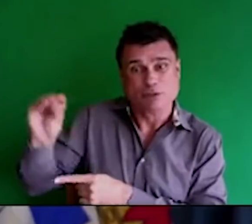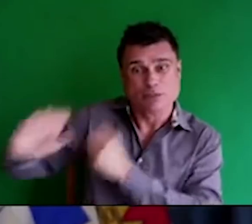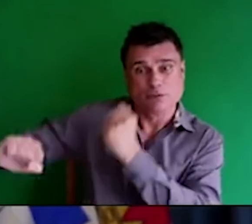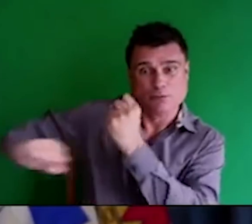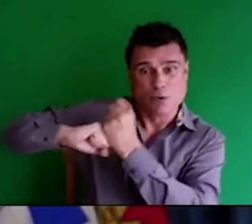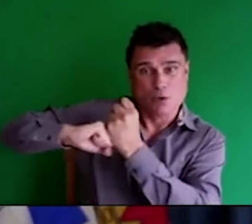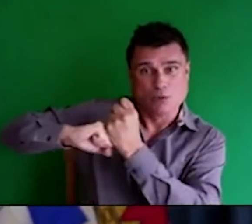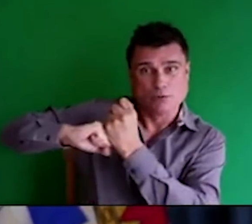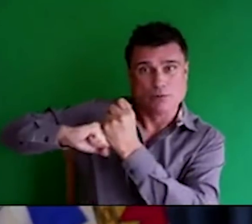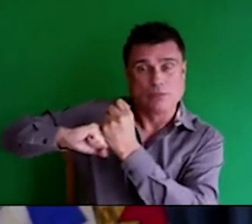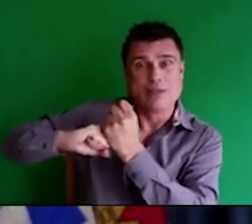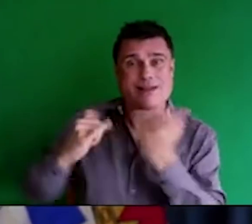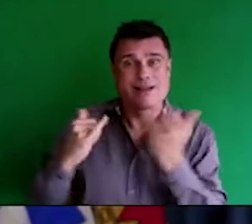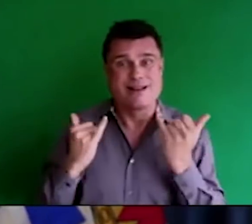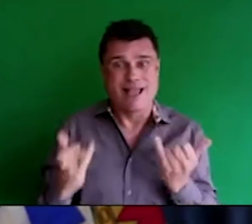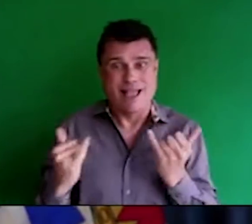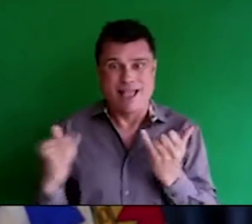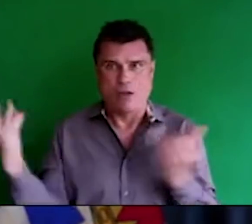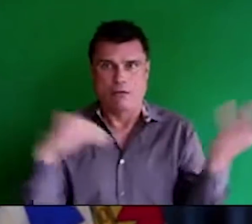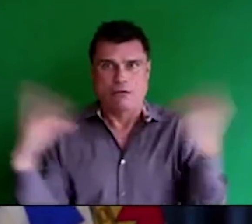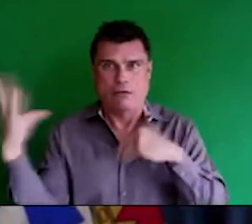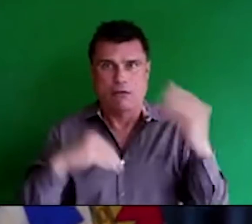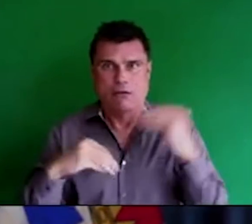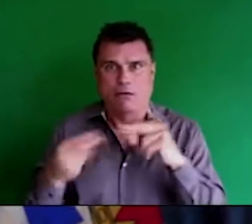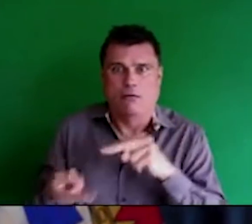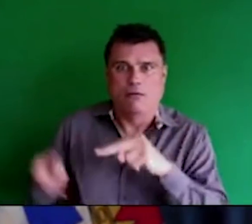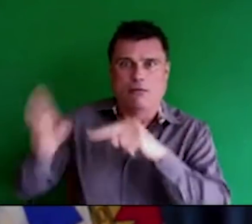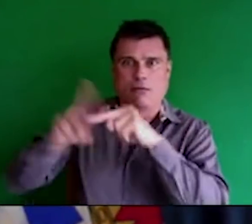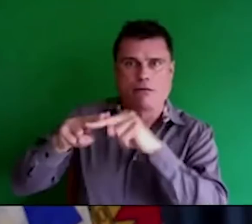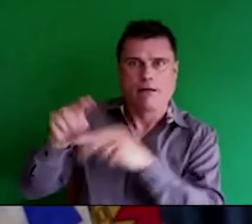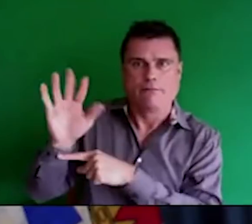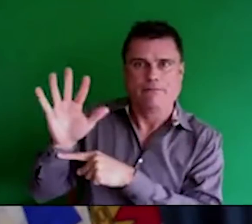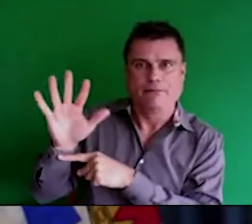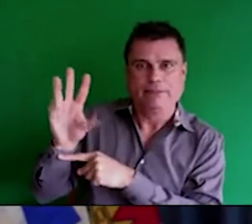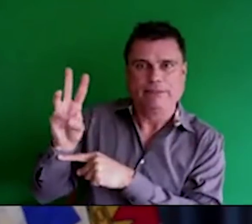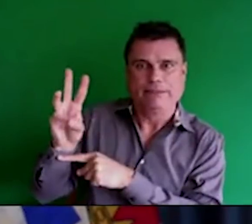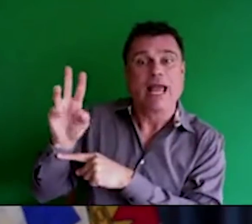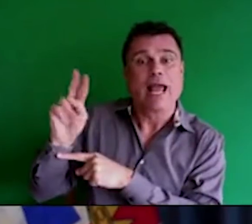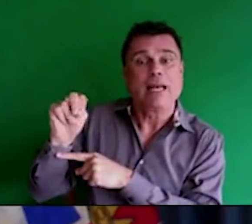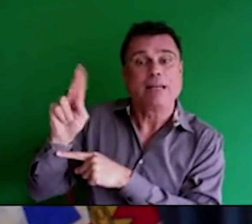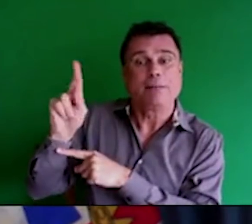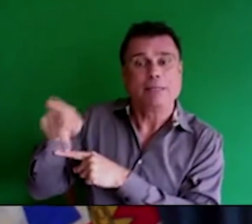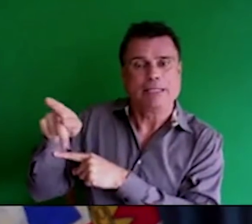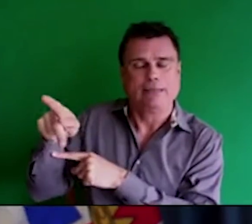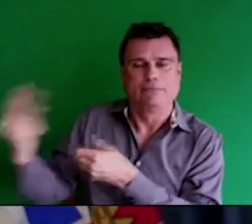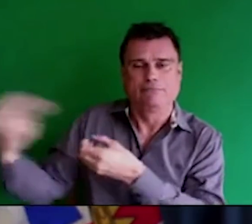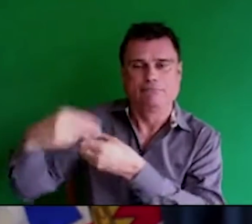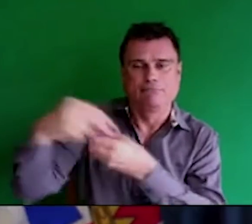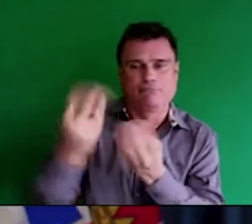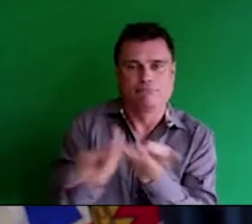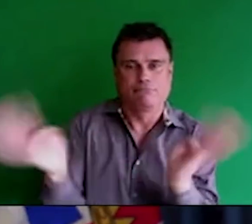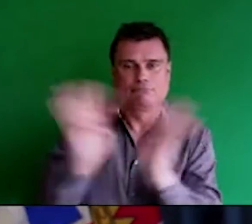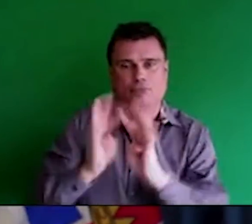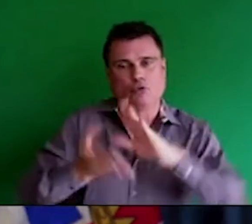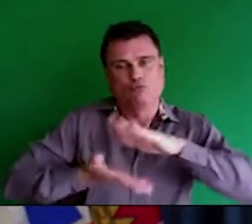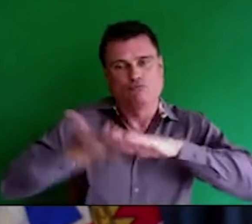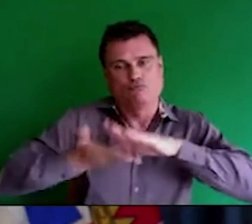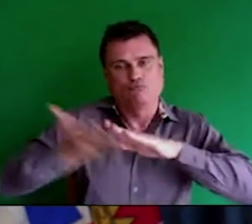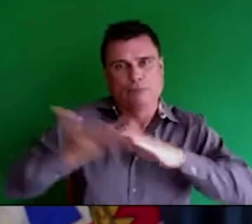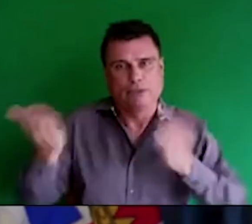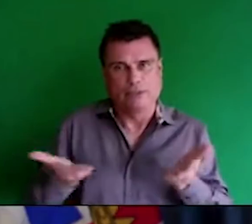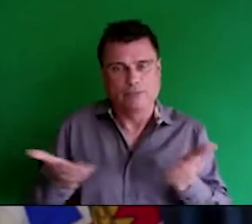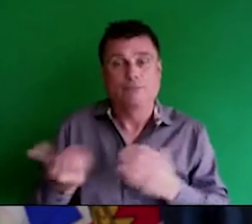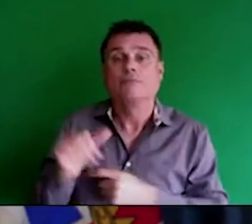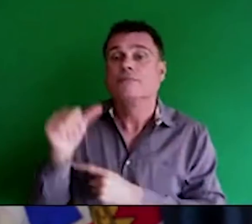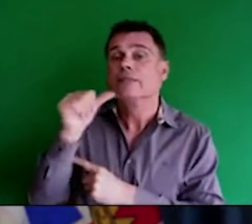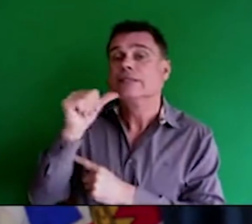colleagues join me here in the legislature. Yesterday, I spoke with Lieutenant Governor Janet Austin. She has asked me to form a new government,